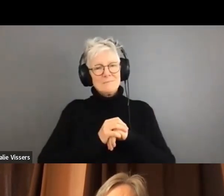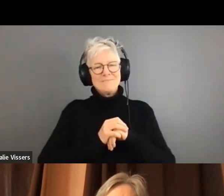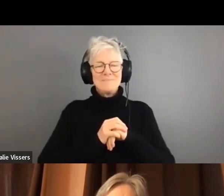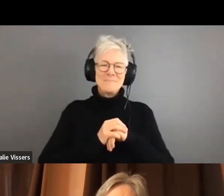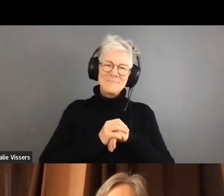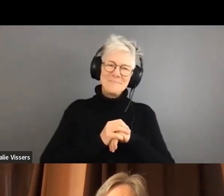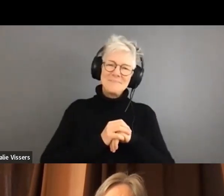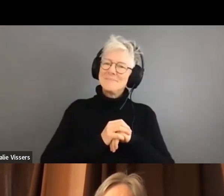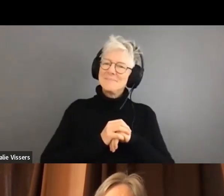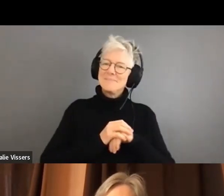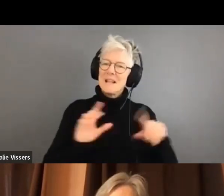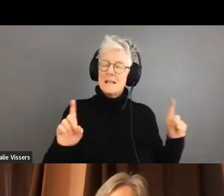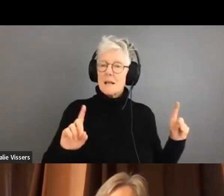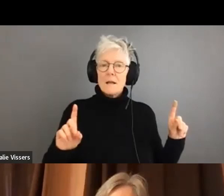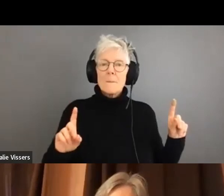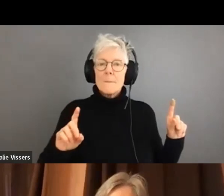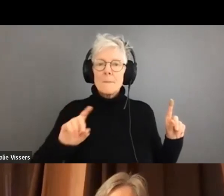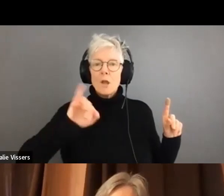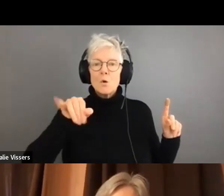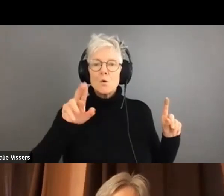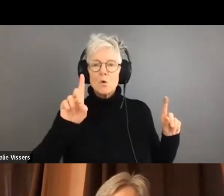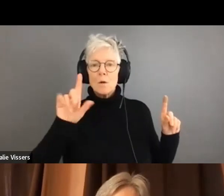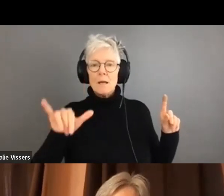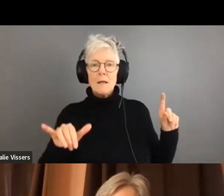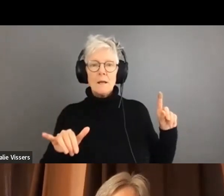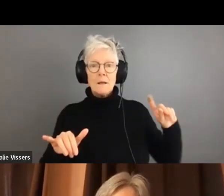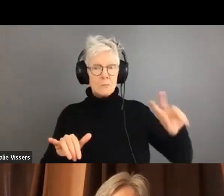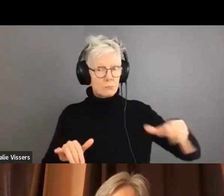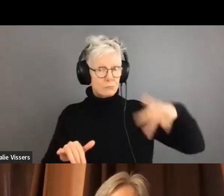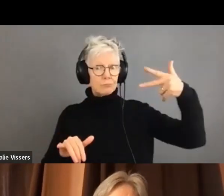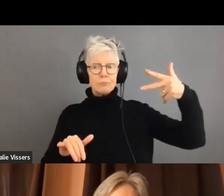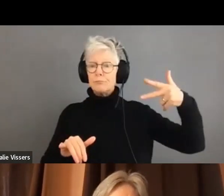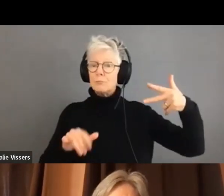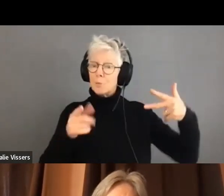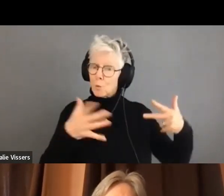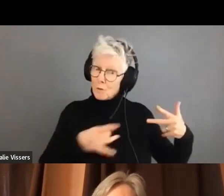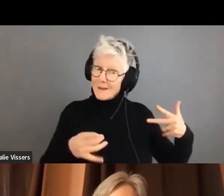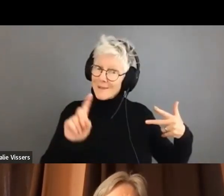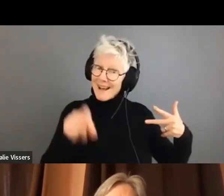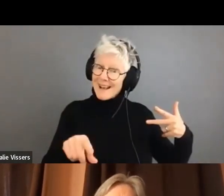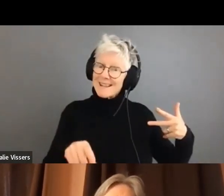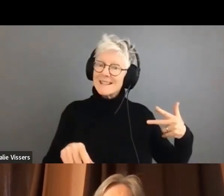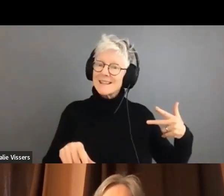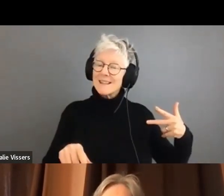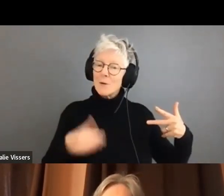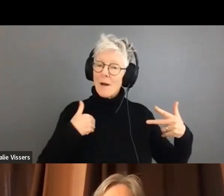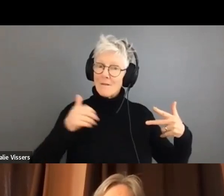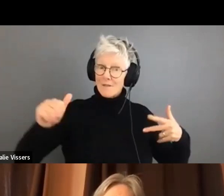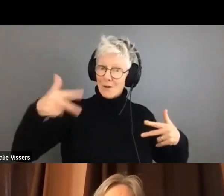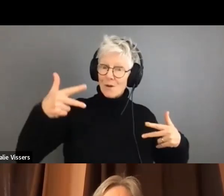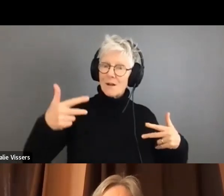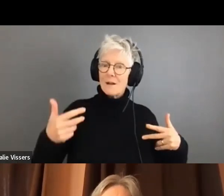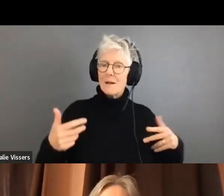Well, I see that, Judy, you have turned on your video. Did you have a question that you would like to ask? In